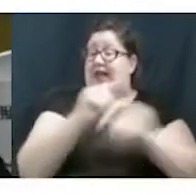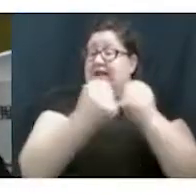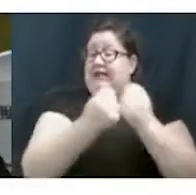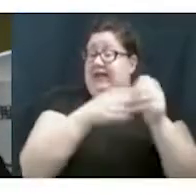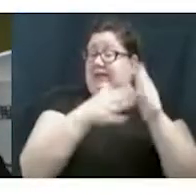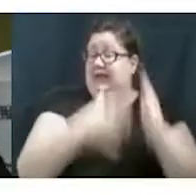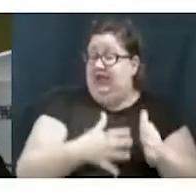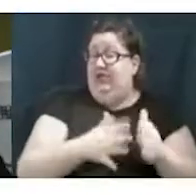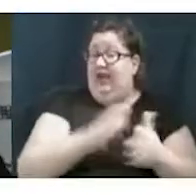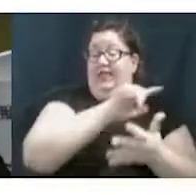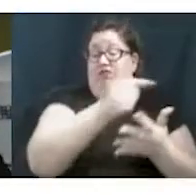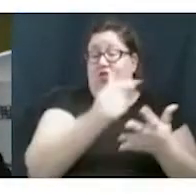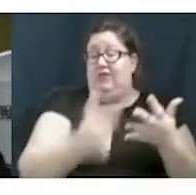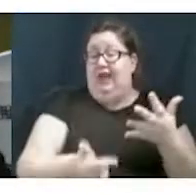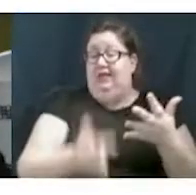if you want every couple of weeks.